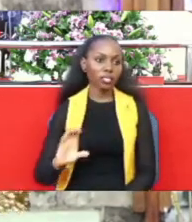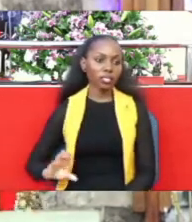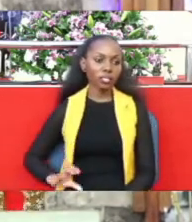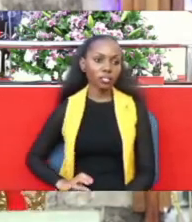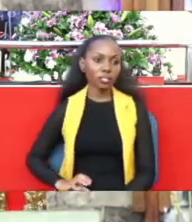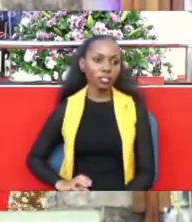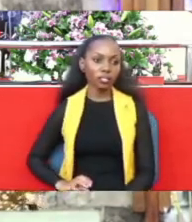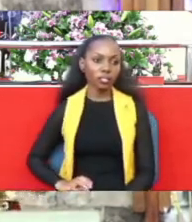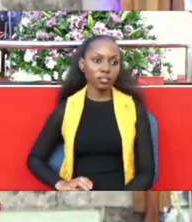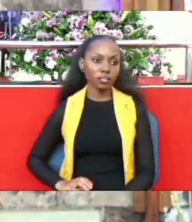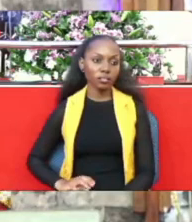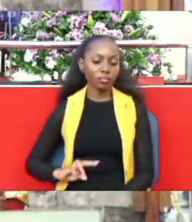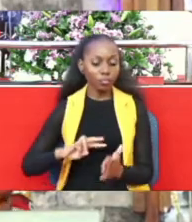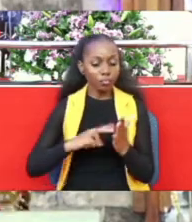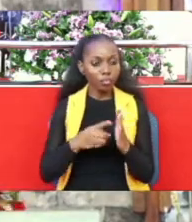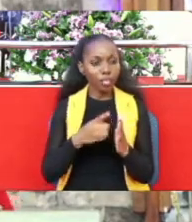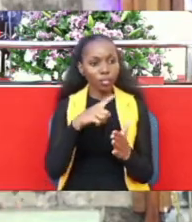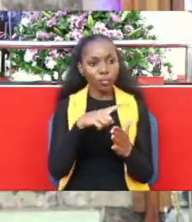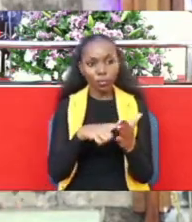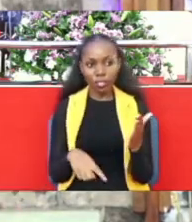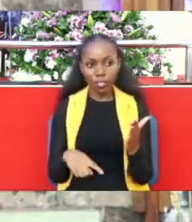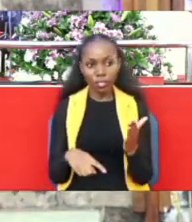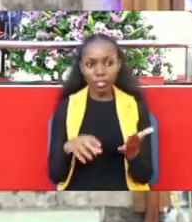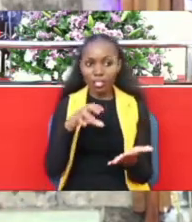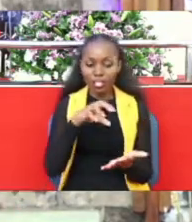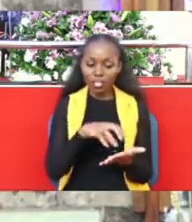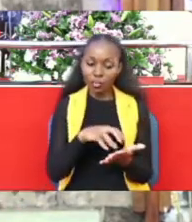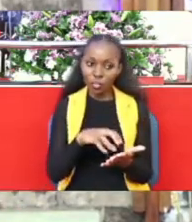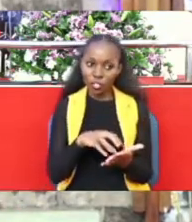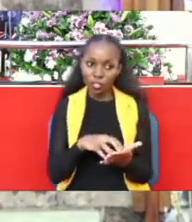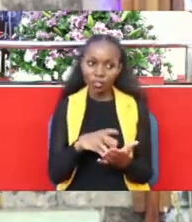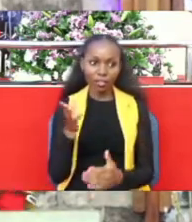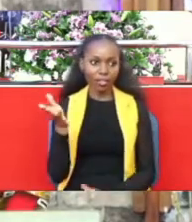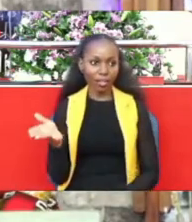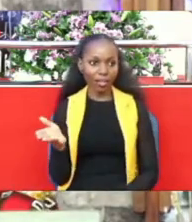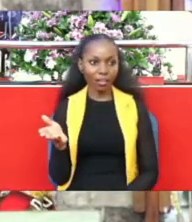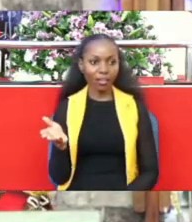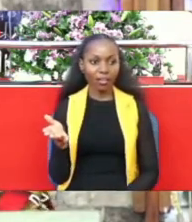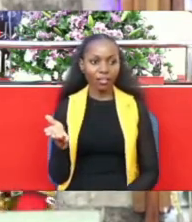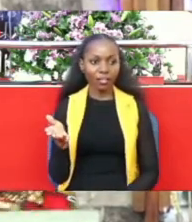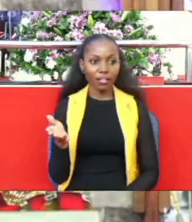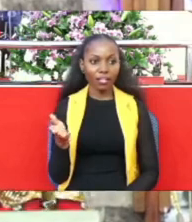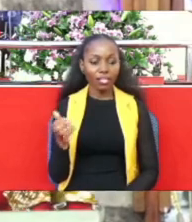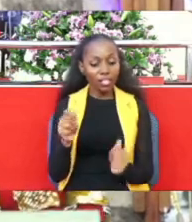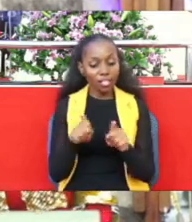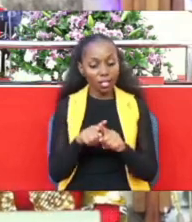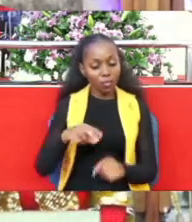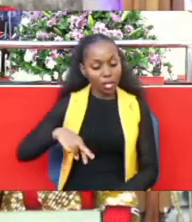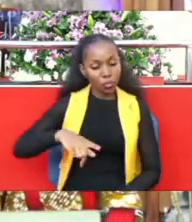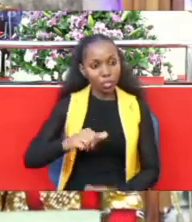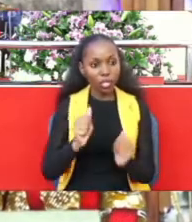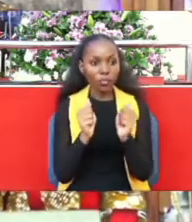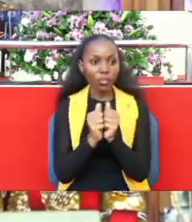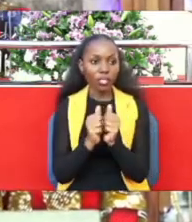only positioned, but we are also going to walk the walk with Christ, the walk of faith. Si kuwa na sehemu tu, lakini kutembea